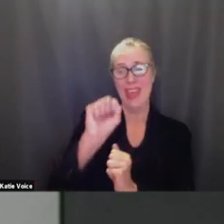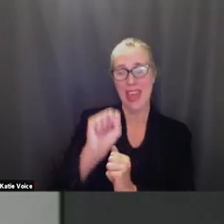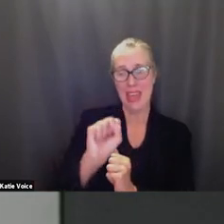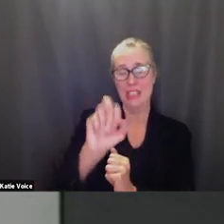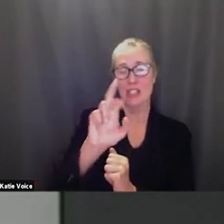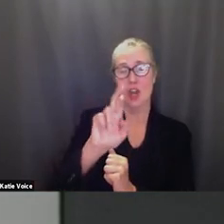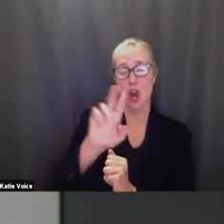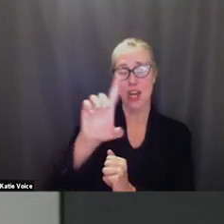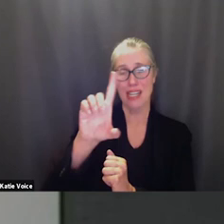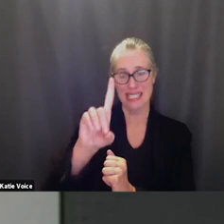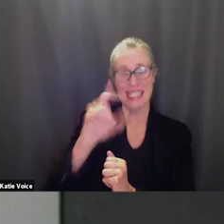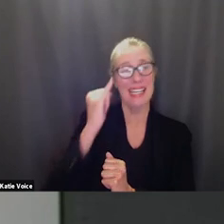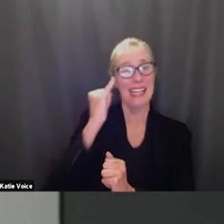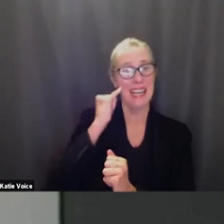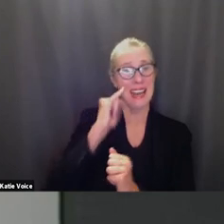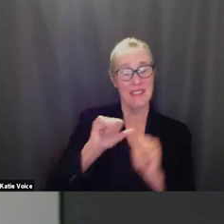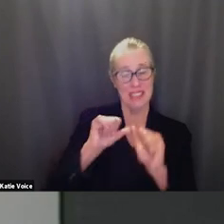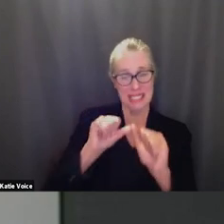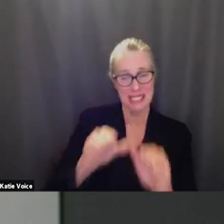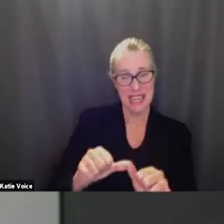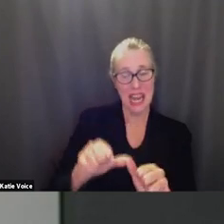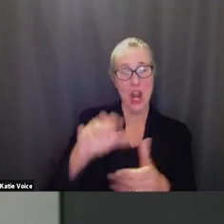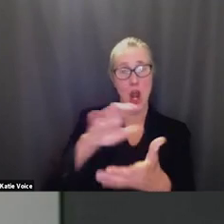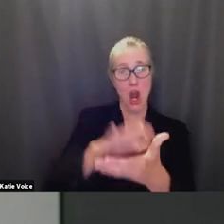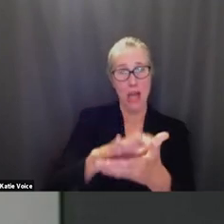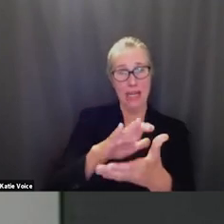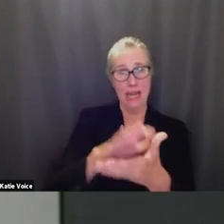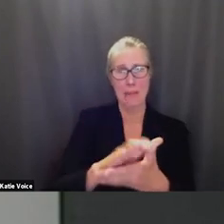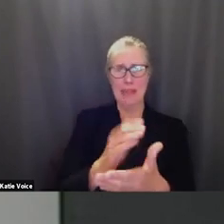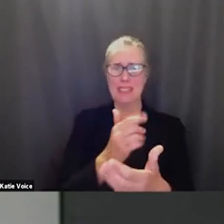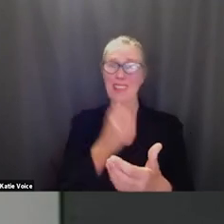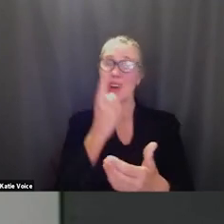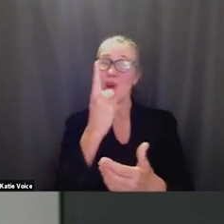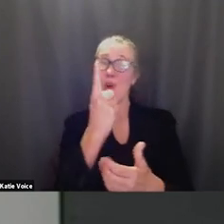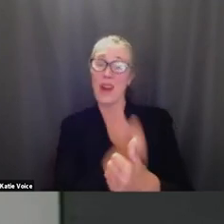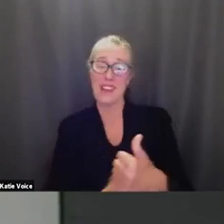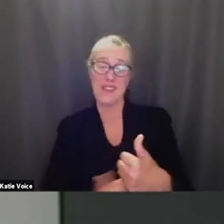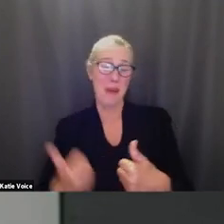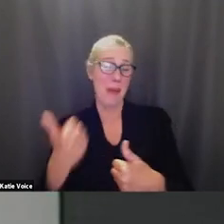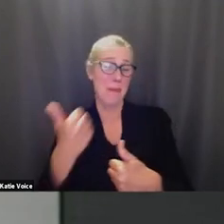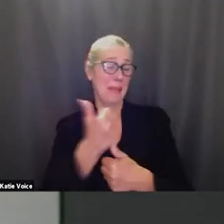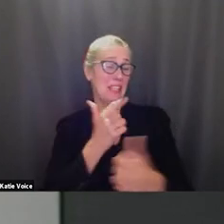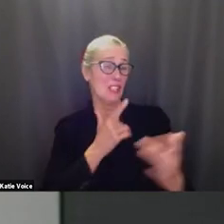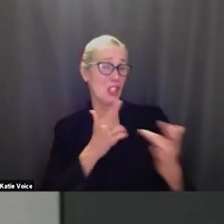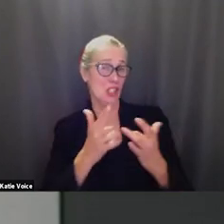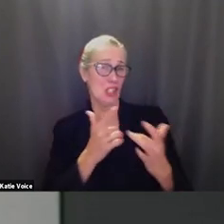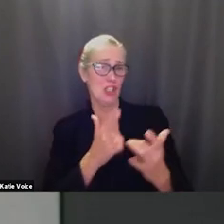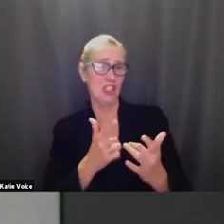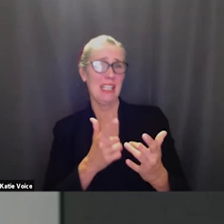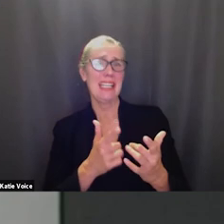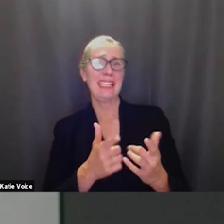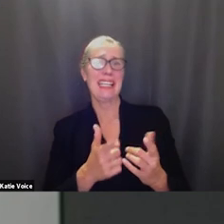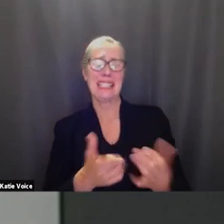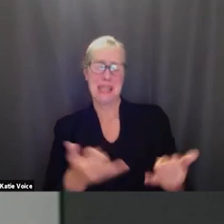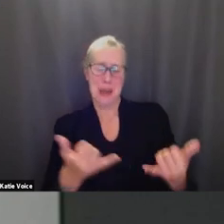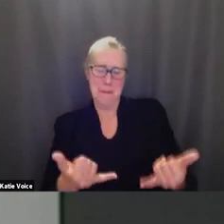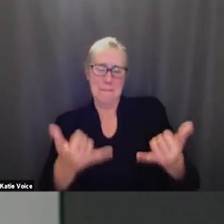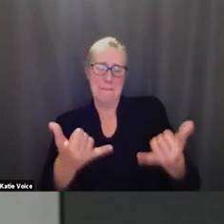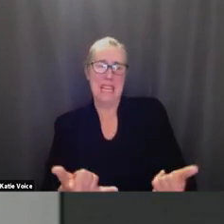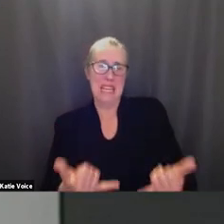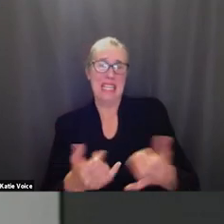so one of my biggest concerns is immediate safety and i do believe that president ford's